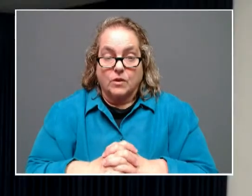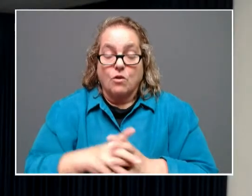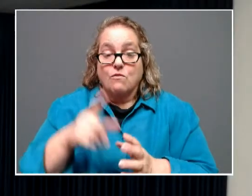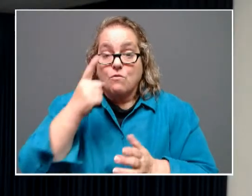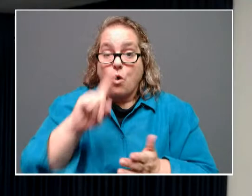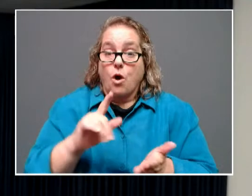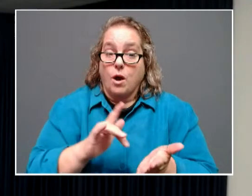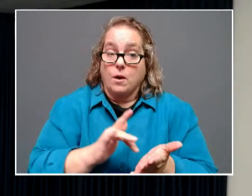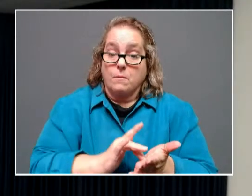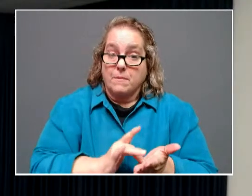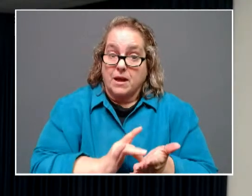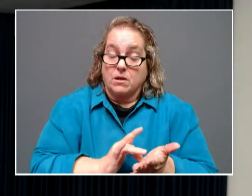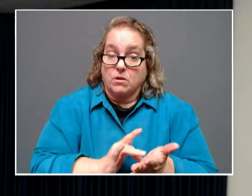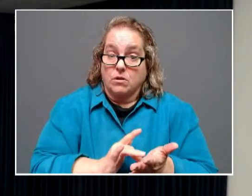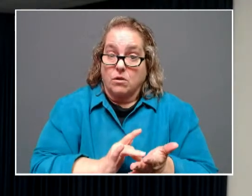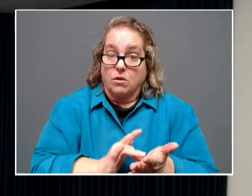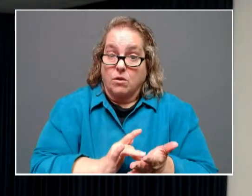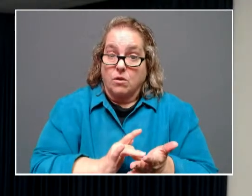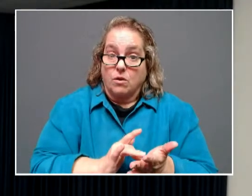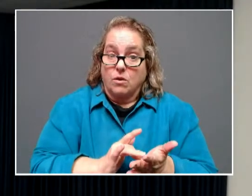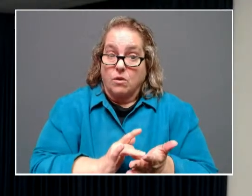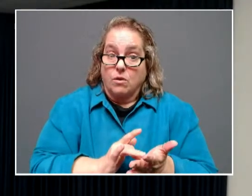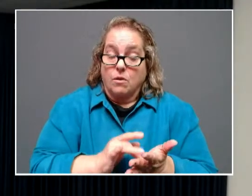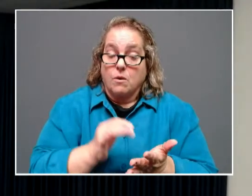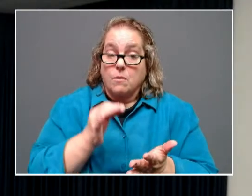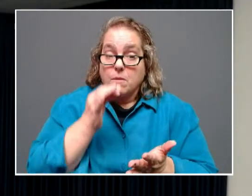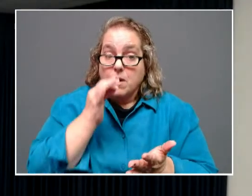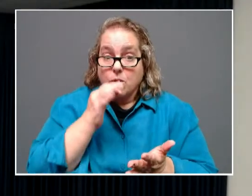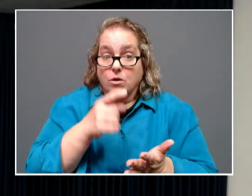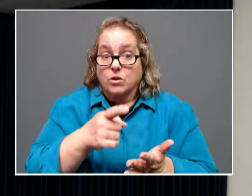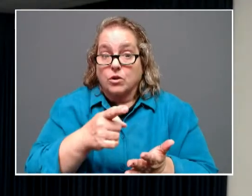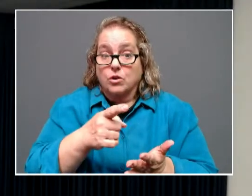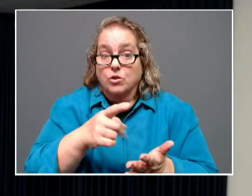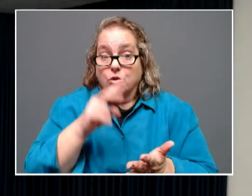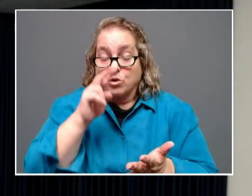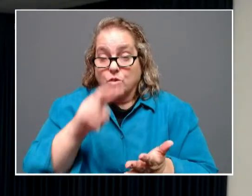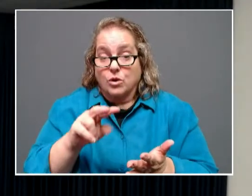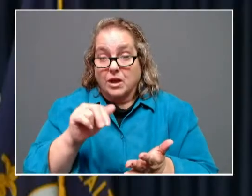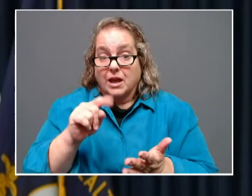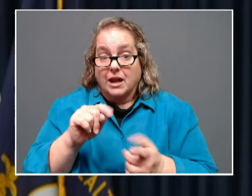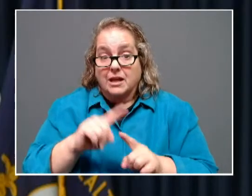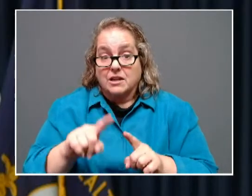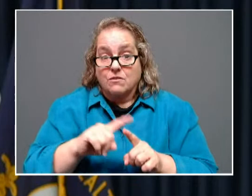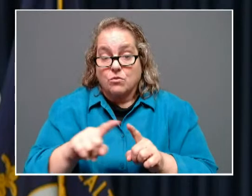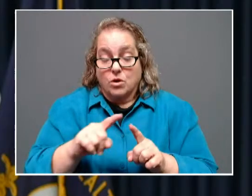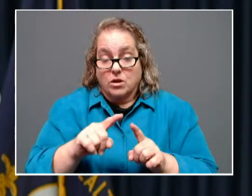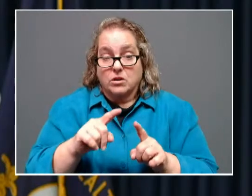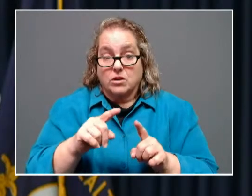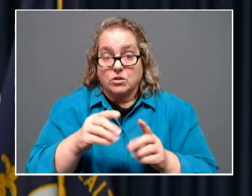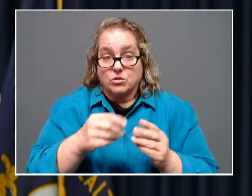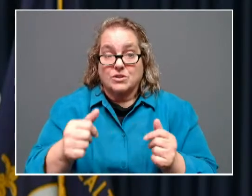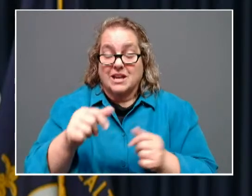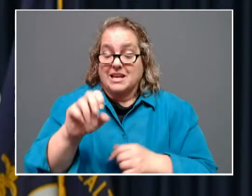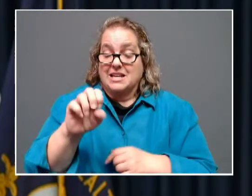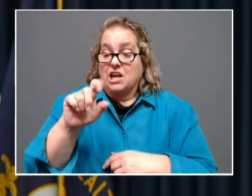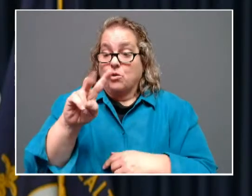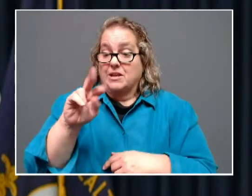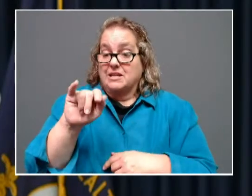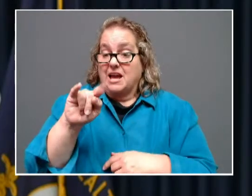a temporary fix here in Kentucky? Don't we need a more permanent solution? Well, there's executive action that has